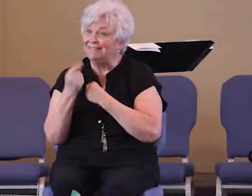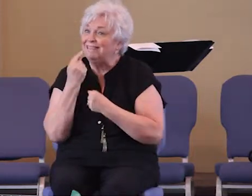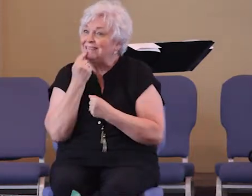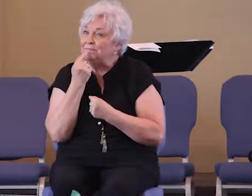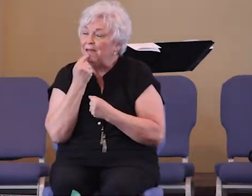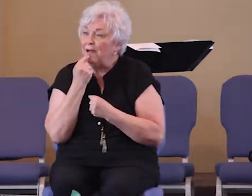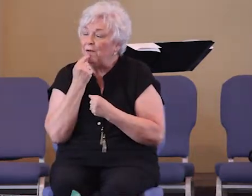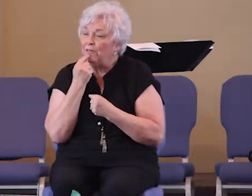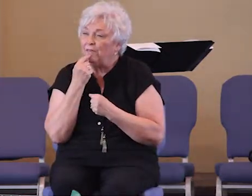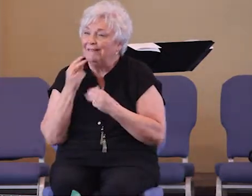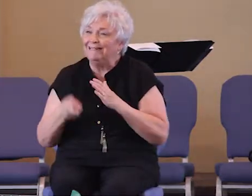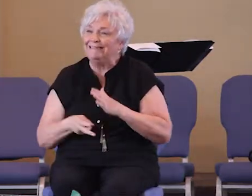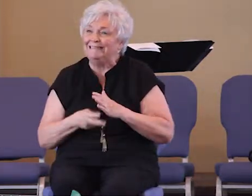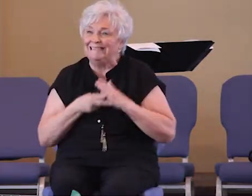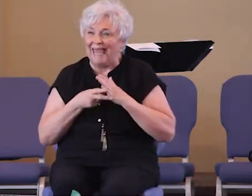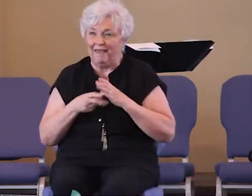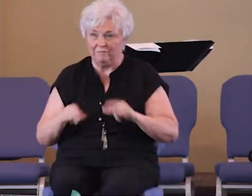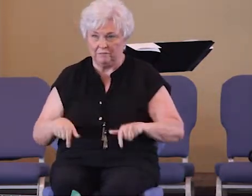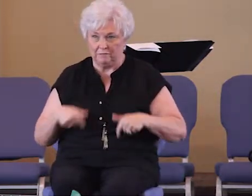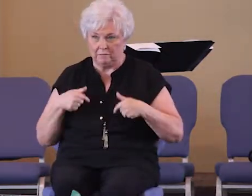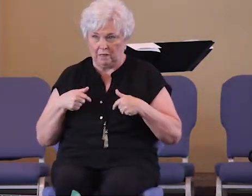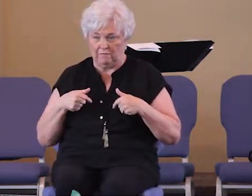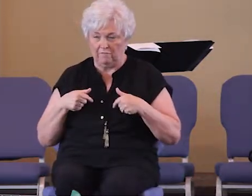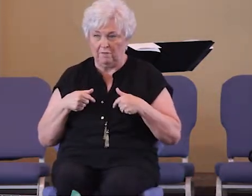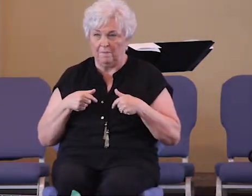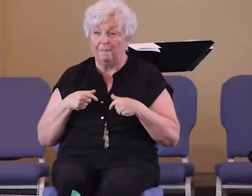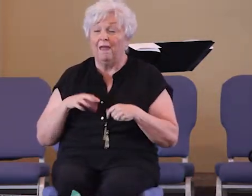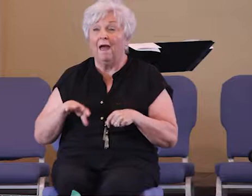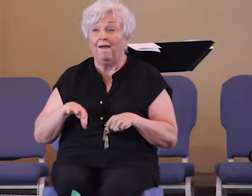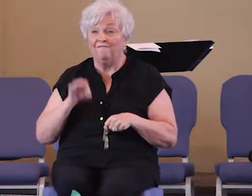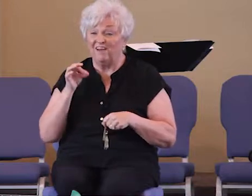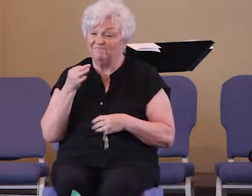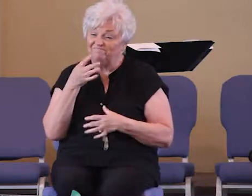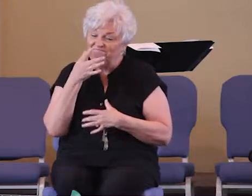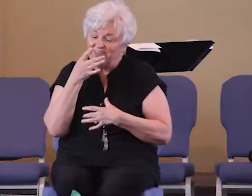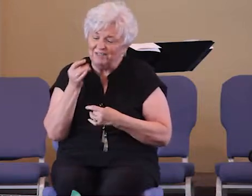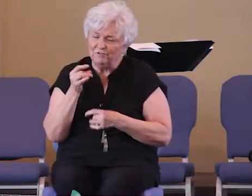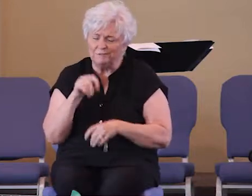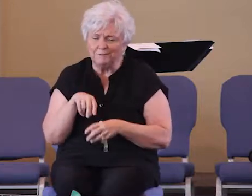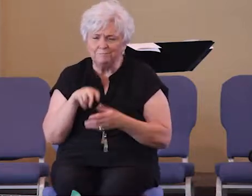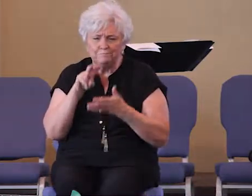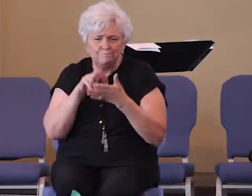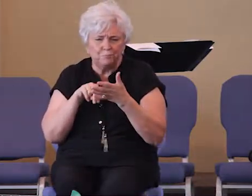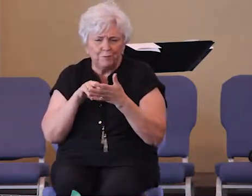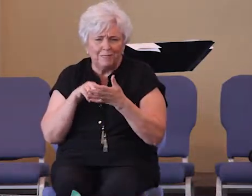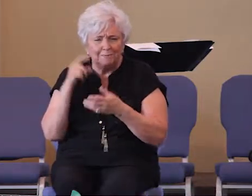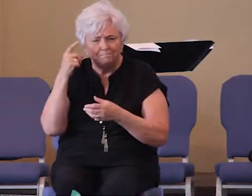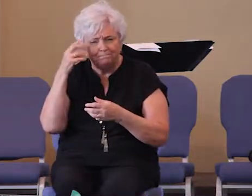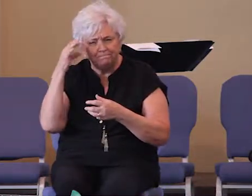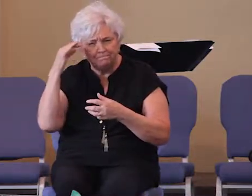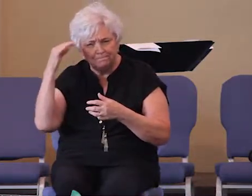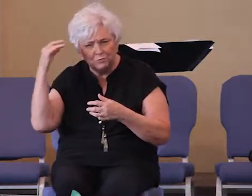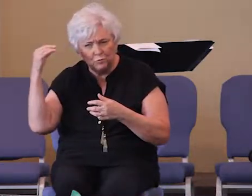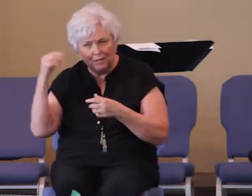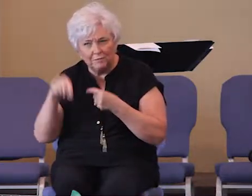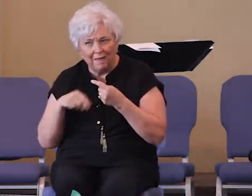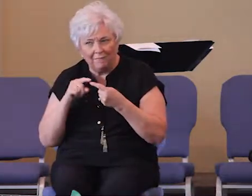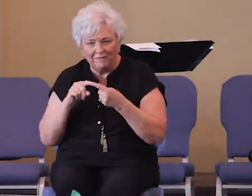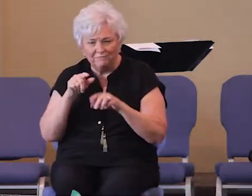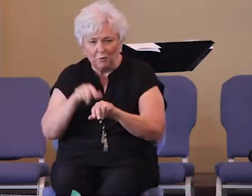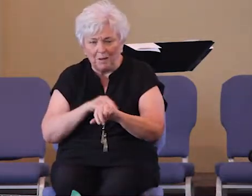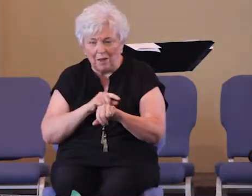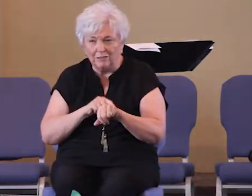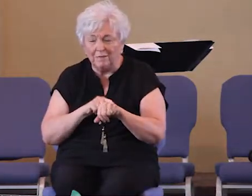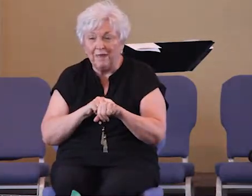life. I find this interesting. I dwelt on this for quite a while. Because the way that he writes this is